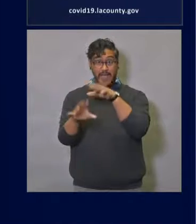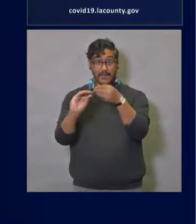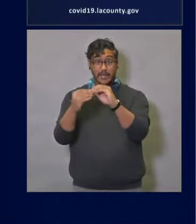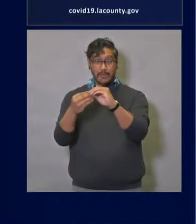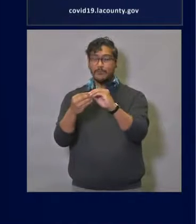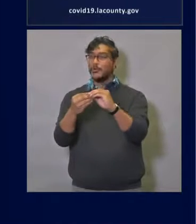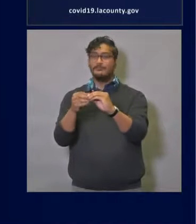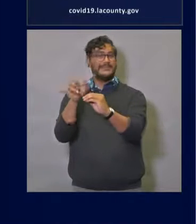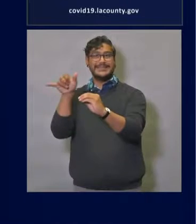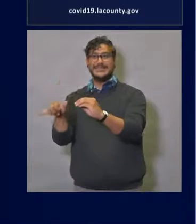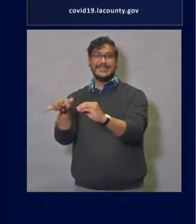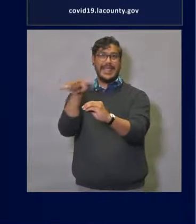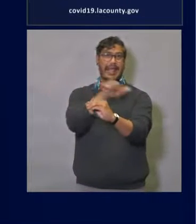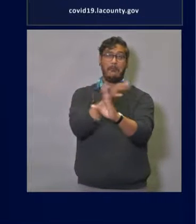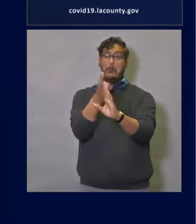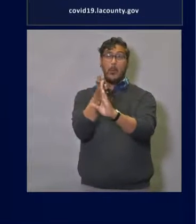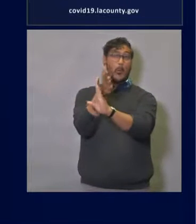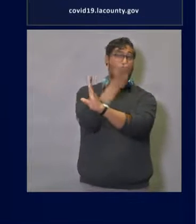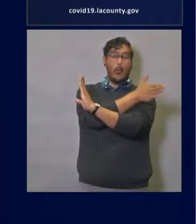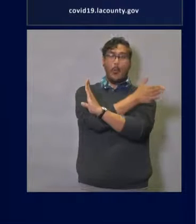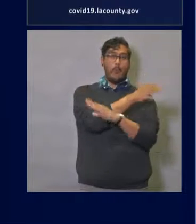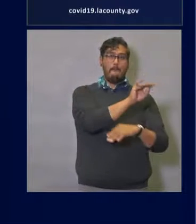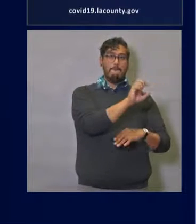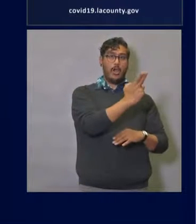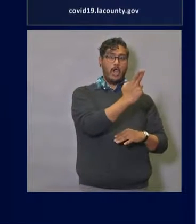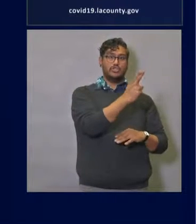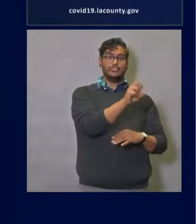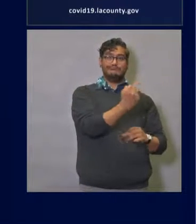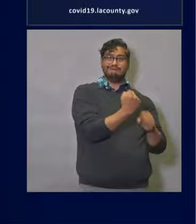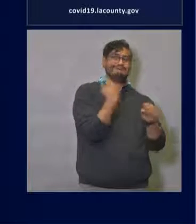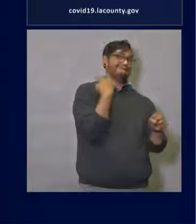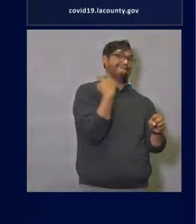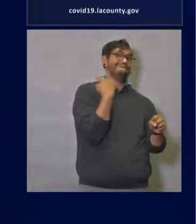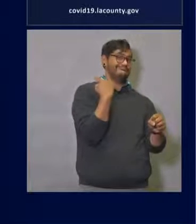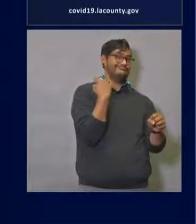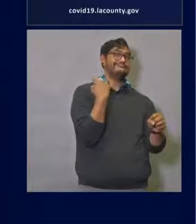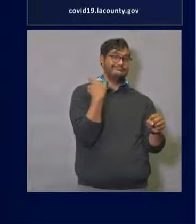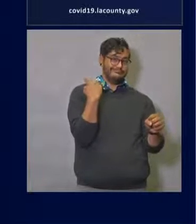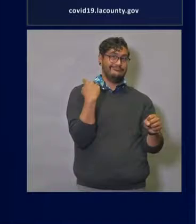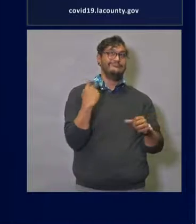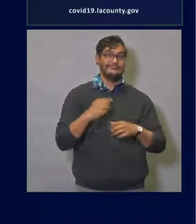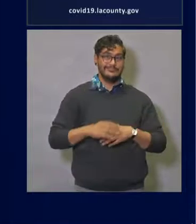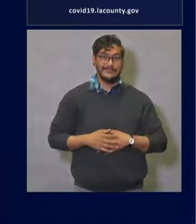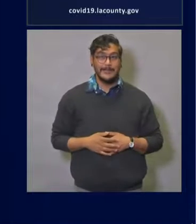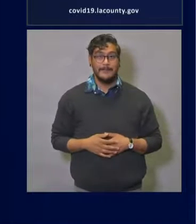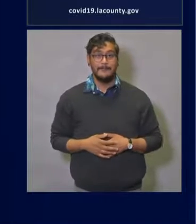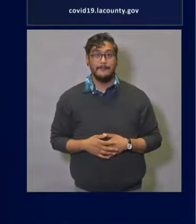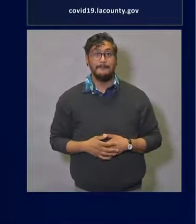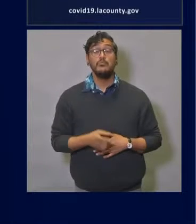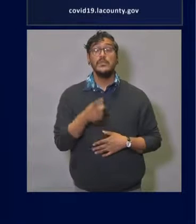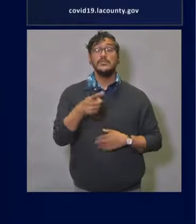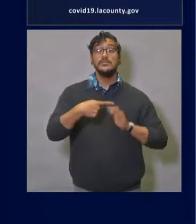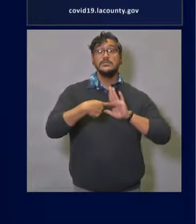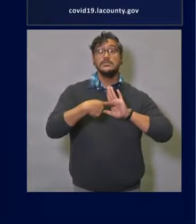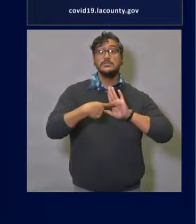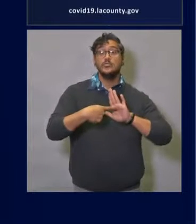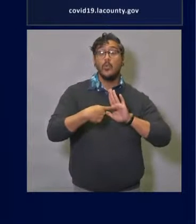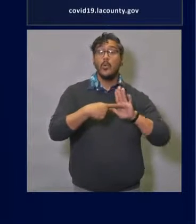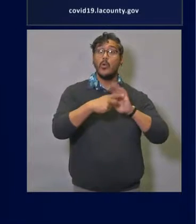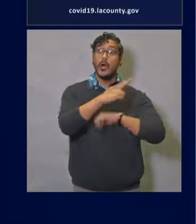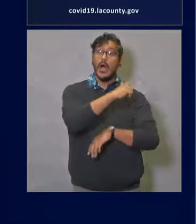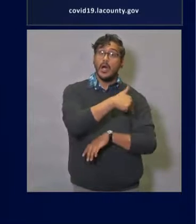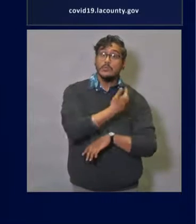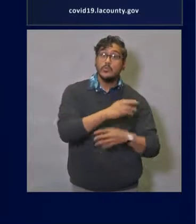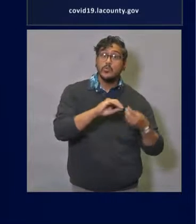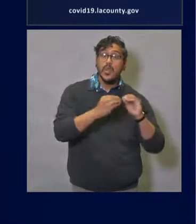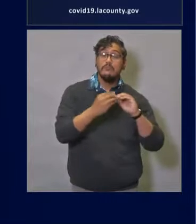in the pandemic. I'll take the next slide. This graph shows the year trend lines of cases, hospitalizations, and